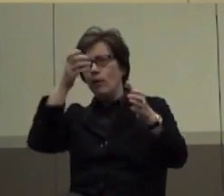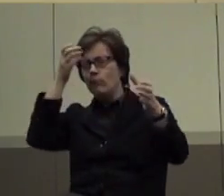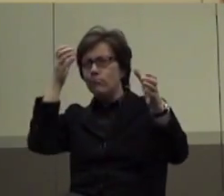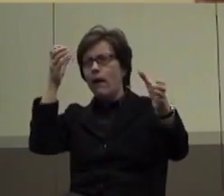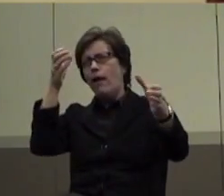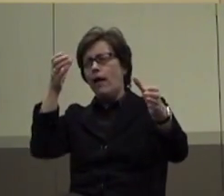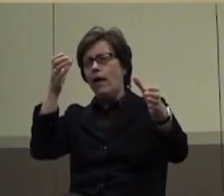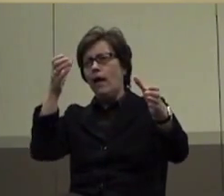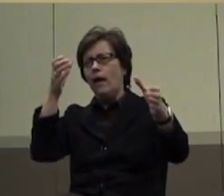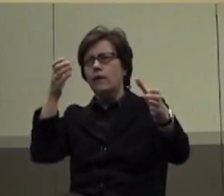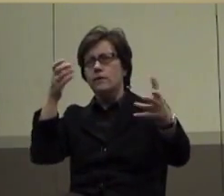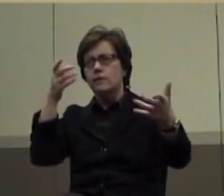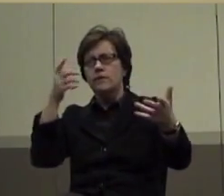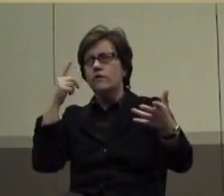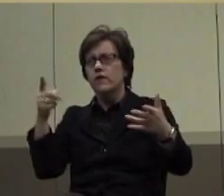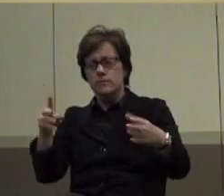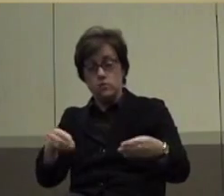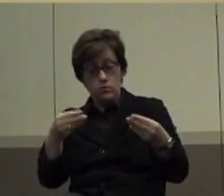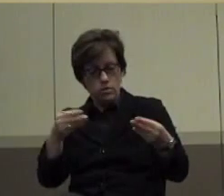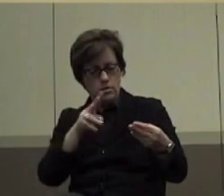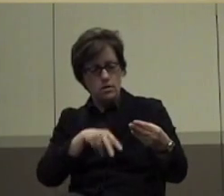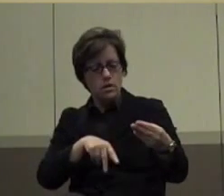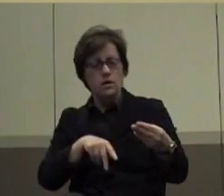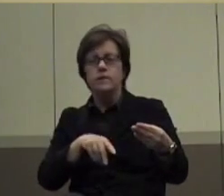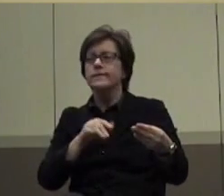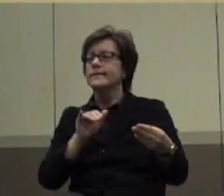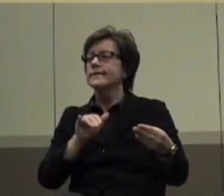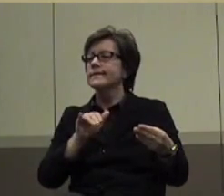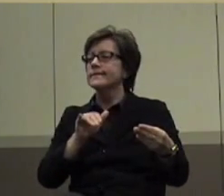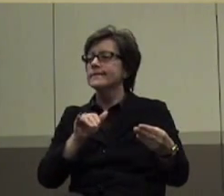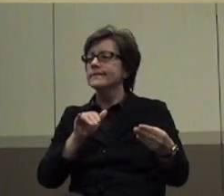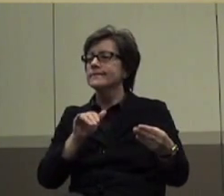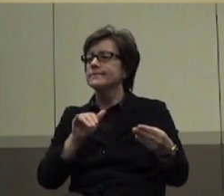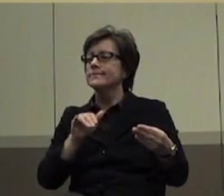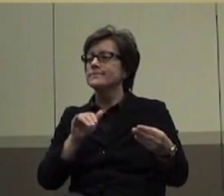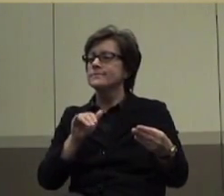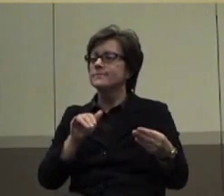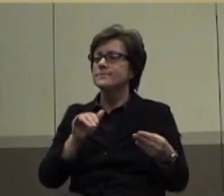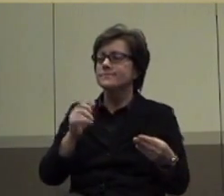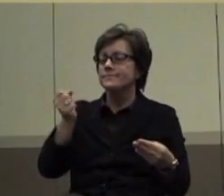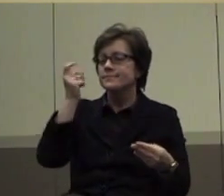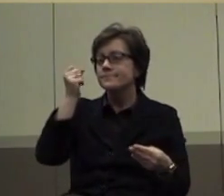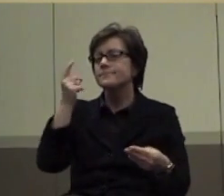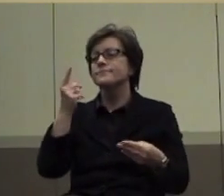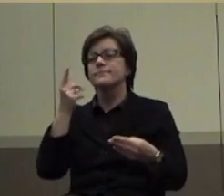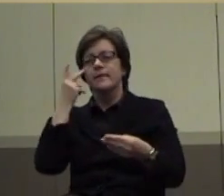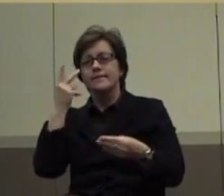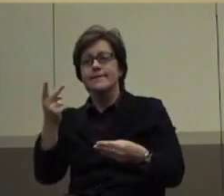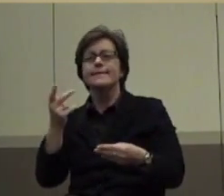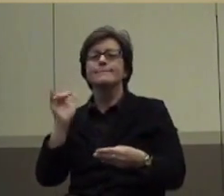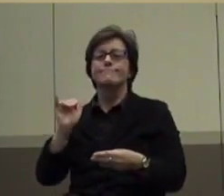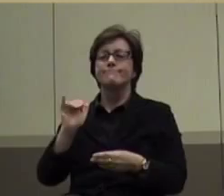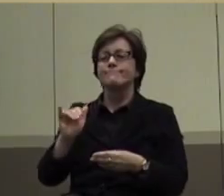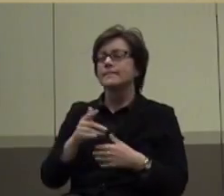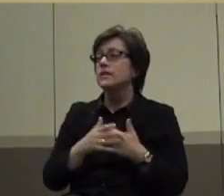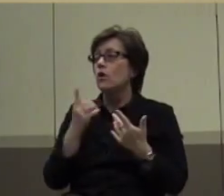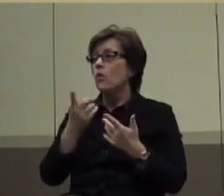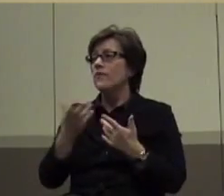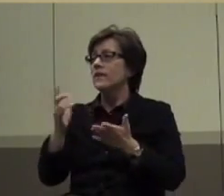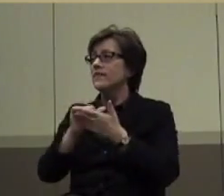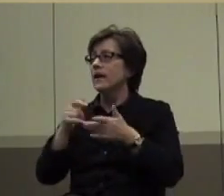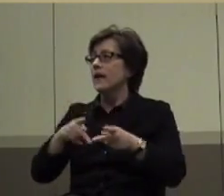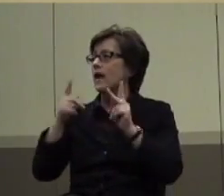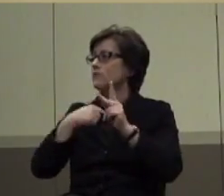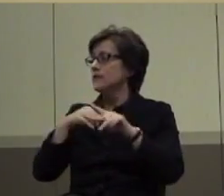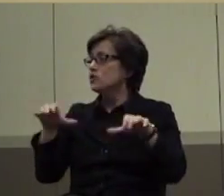start seeing the things in their own data that are probably going to be problematic. Now, one of the things that it allows me to do in